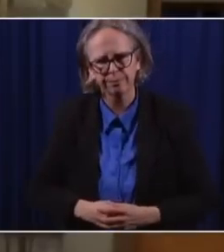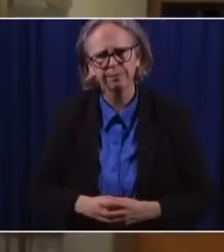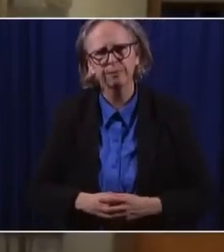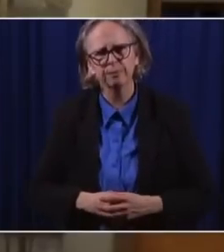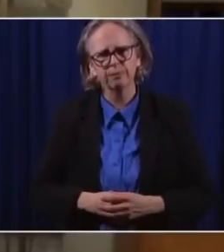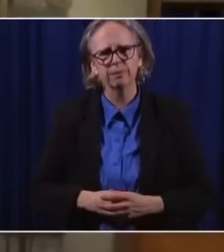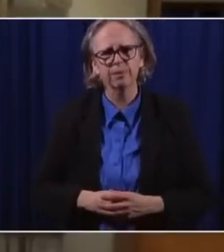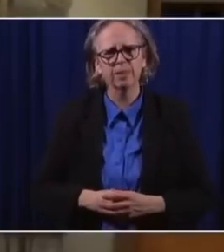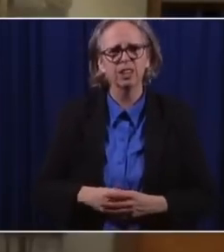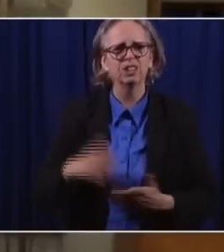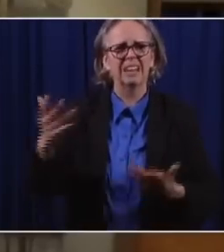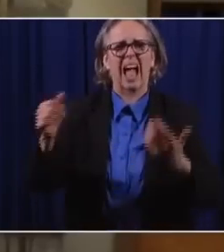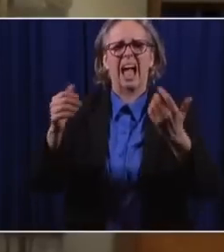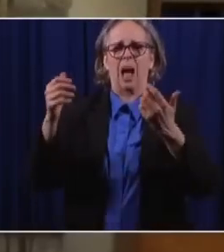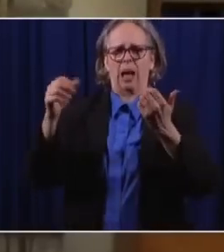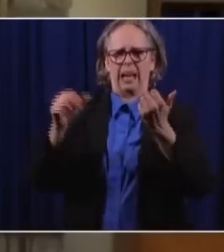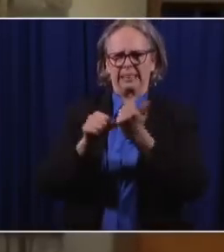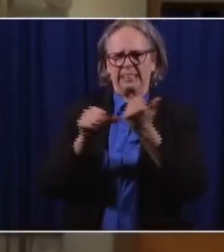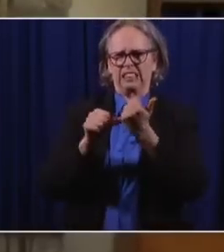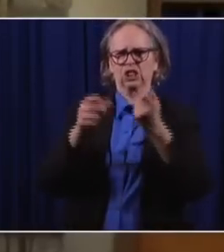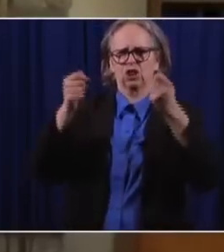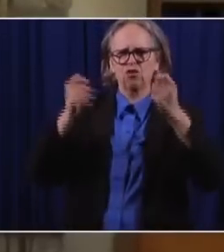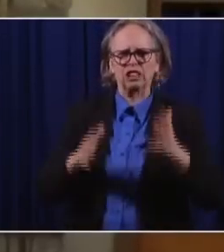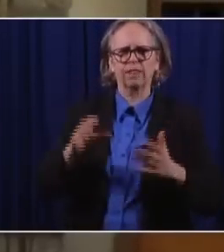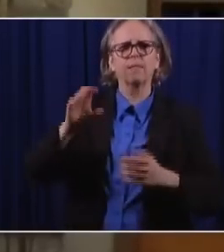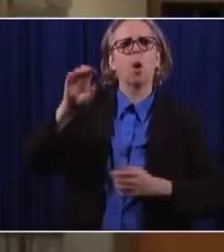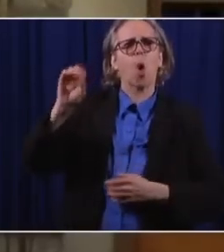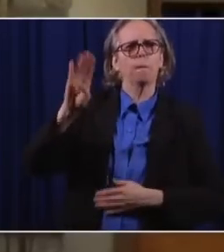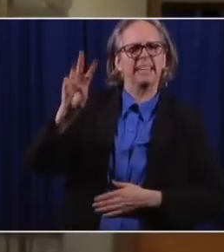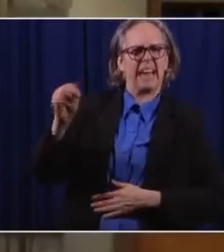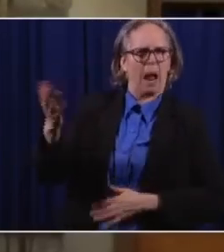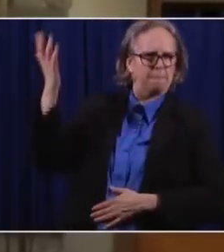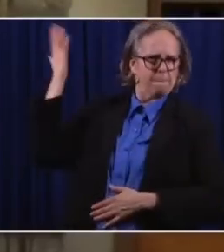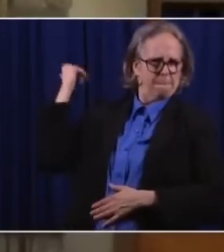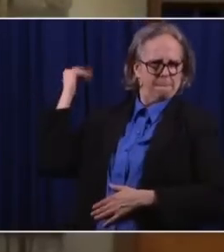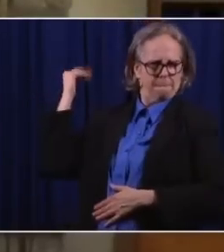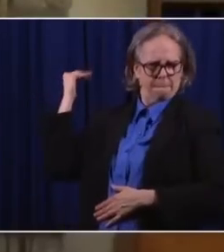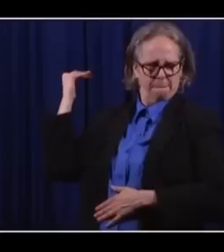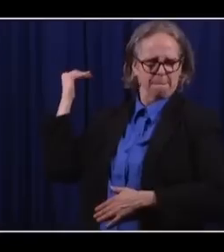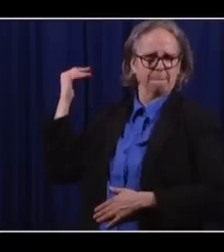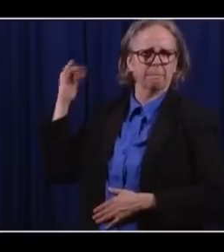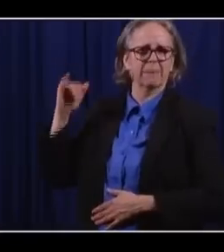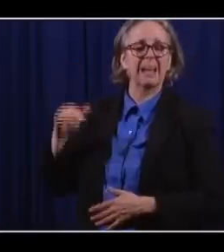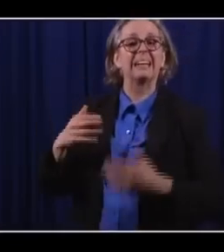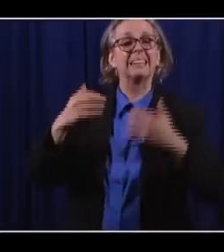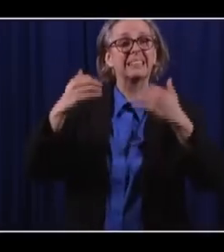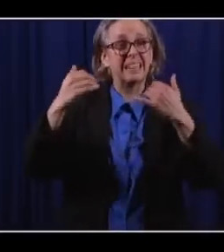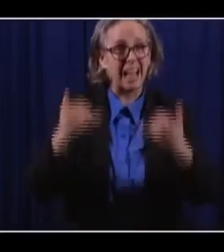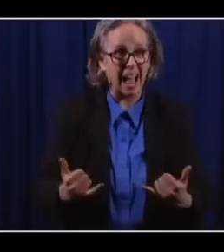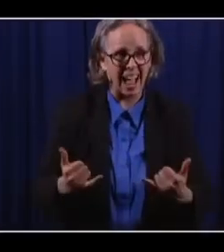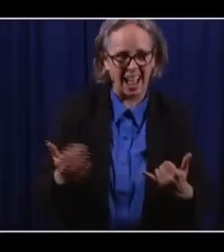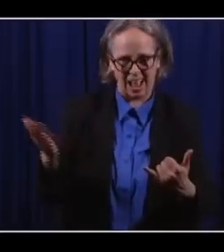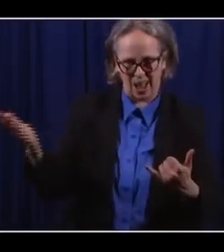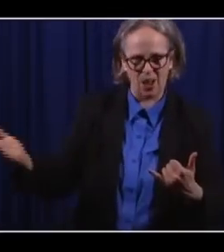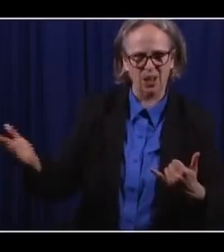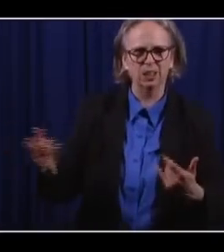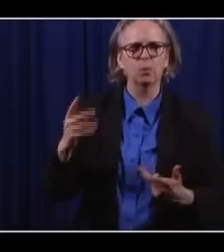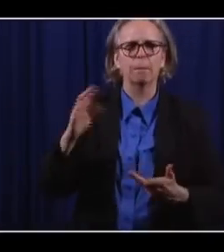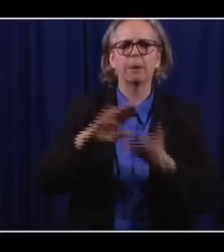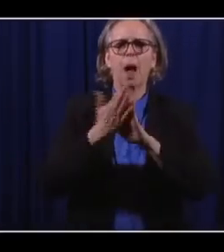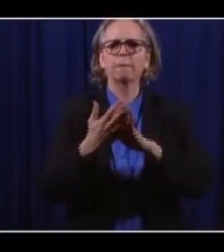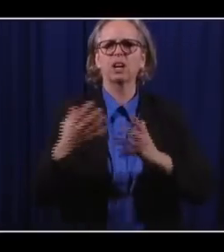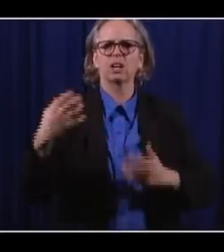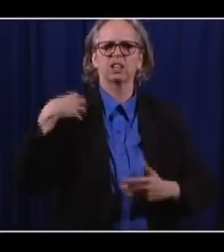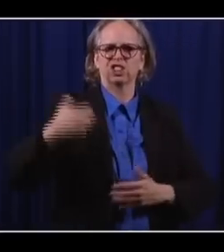as Assistant Director of the Ohio Office of Budget and Management. She will become Chief of Staff at the Department of Health and will play a key role in